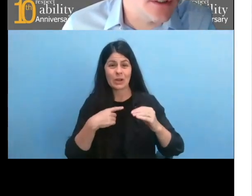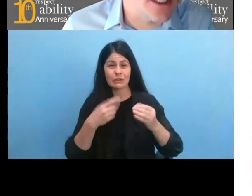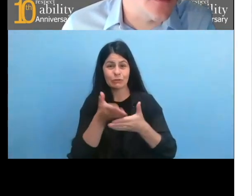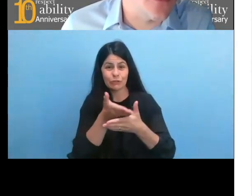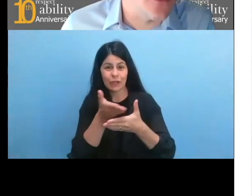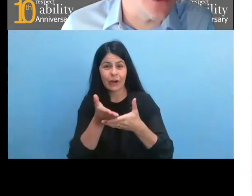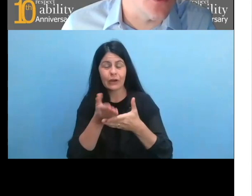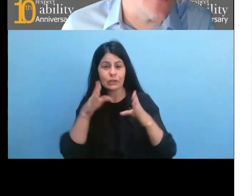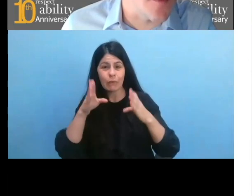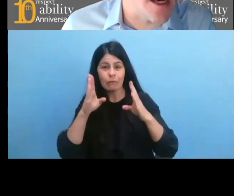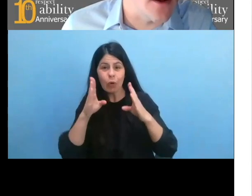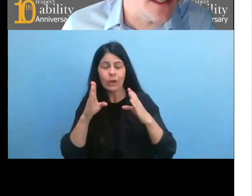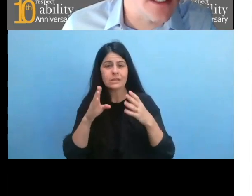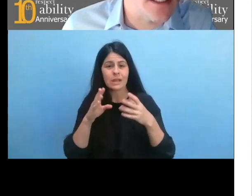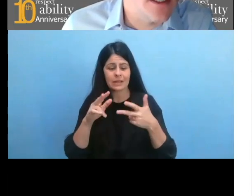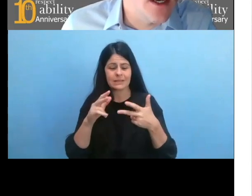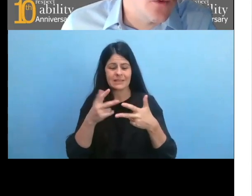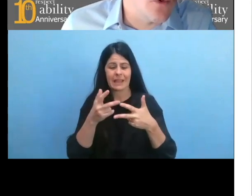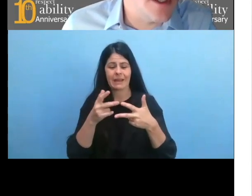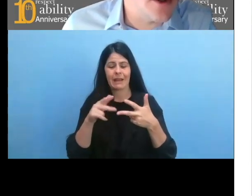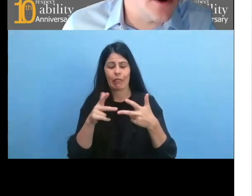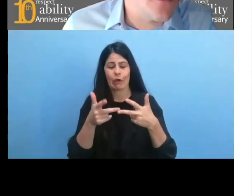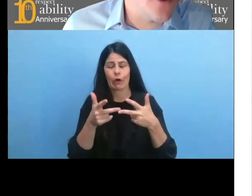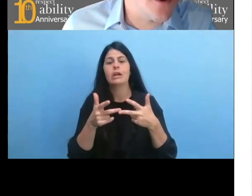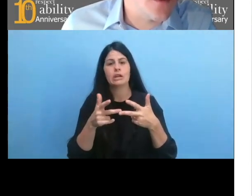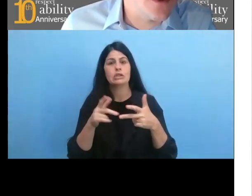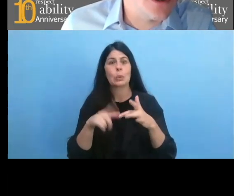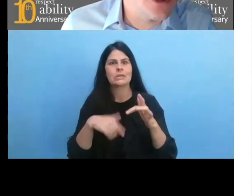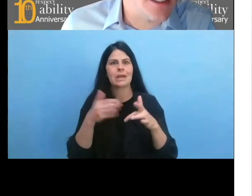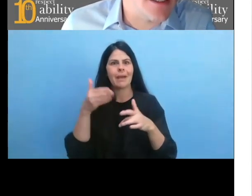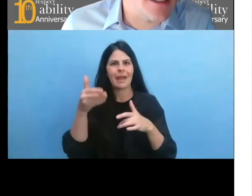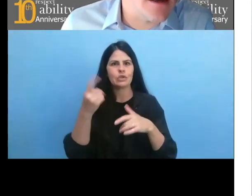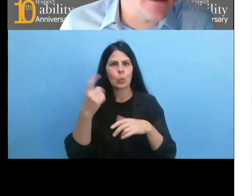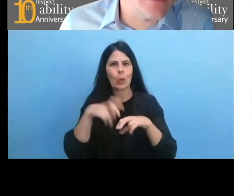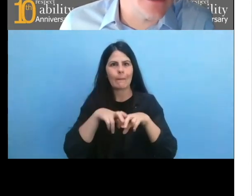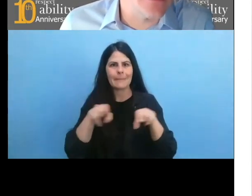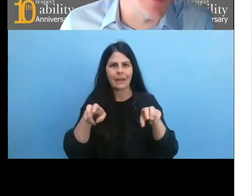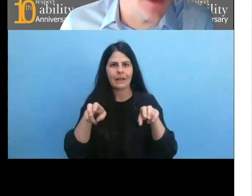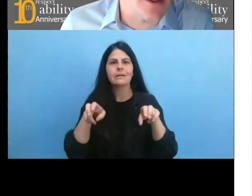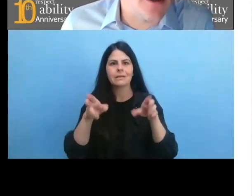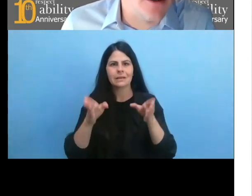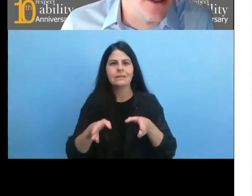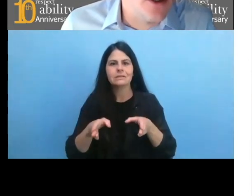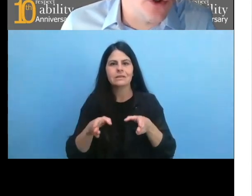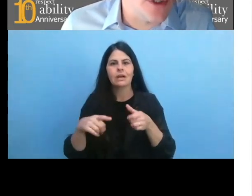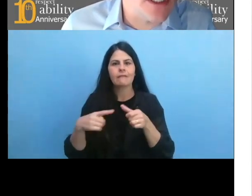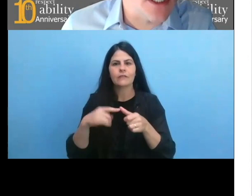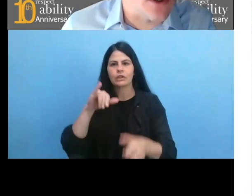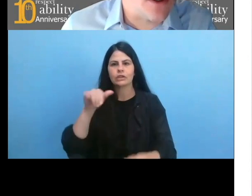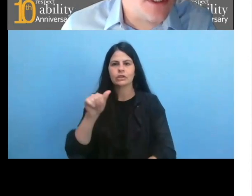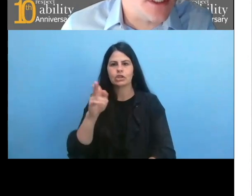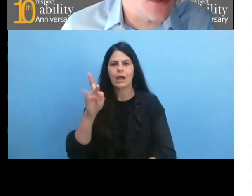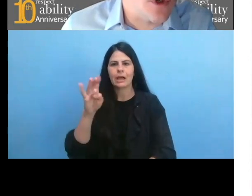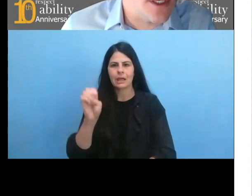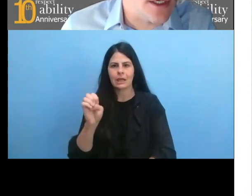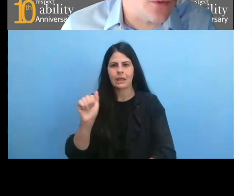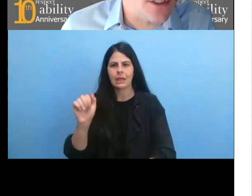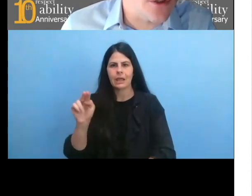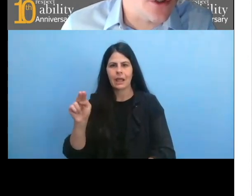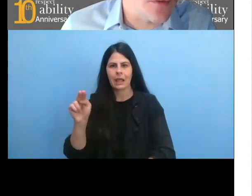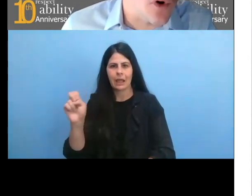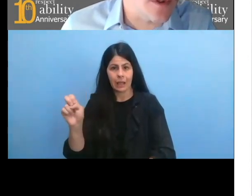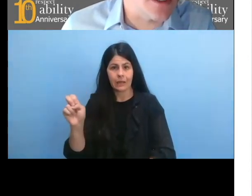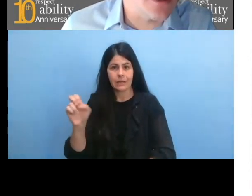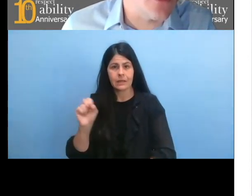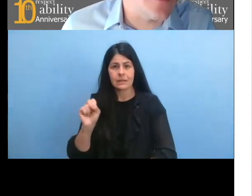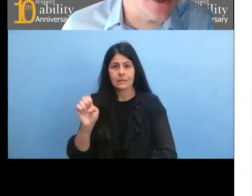we skip through to one of our panelists, we'll be hearing from Jackie Ann Senz Blair, who is a nurse and is working in